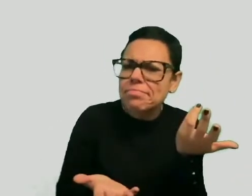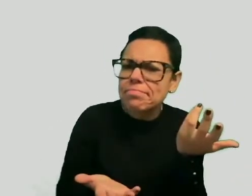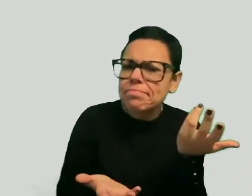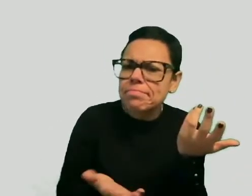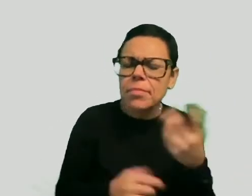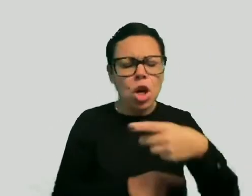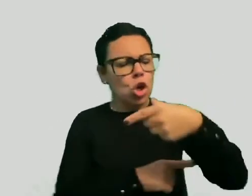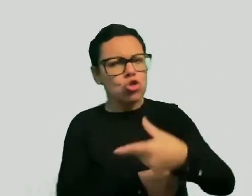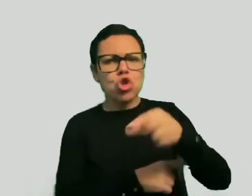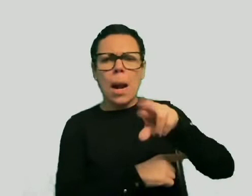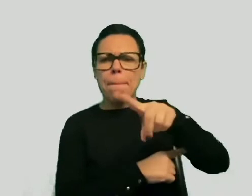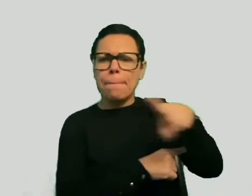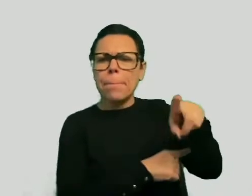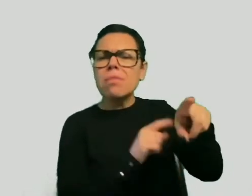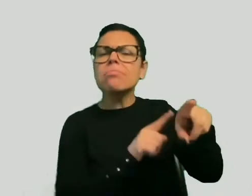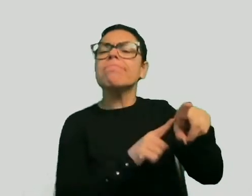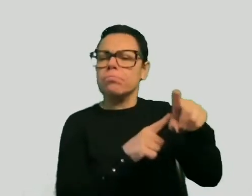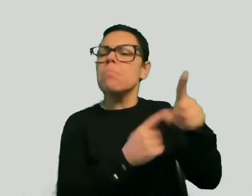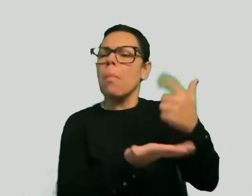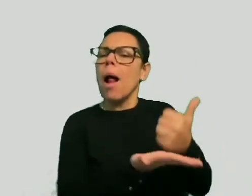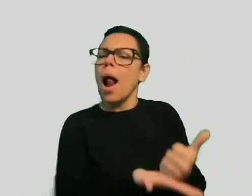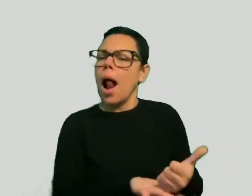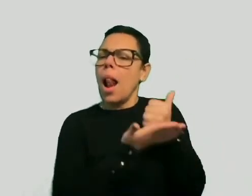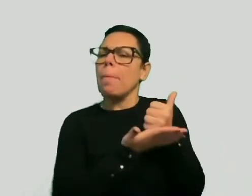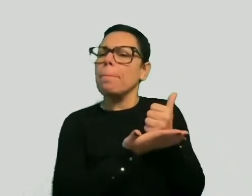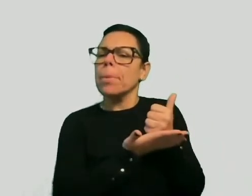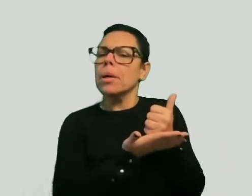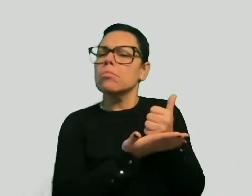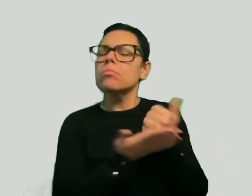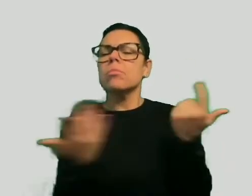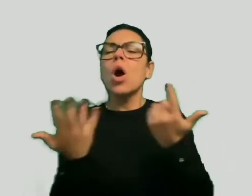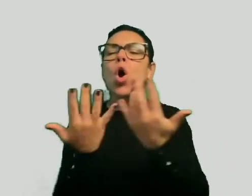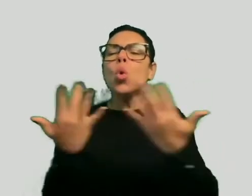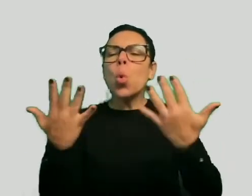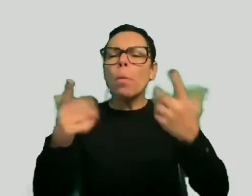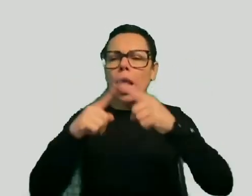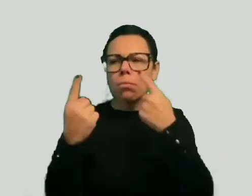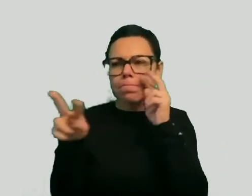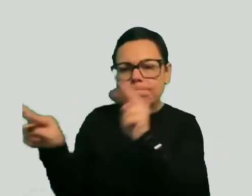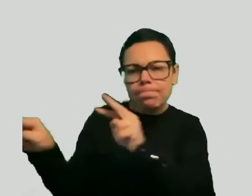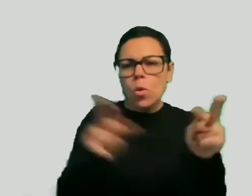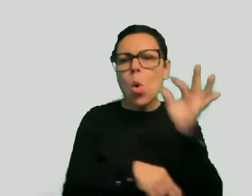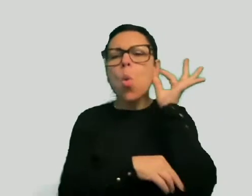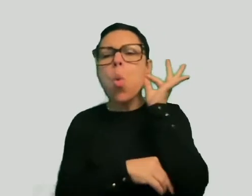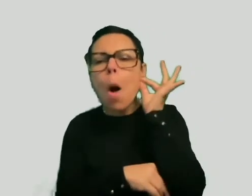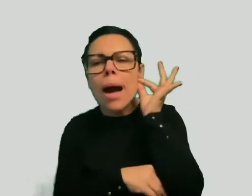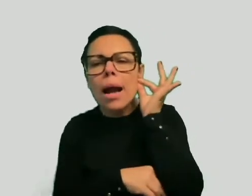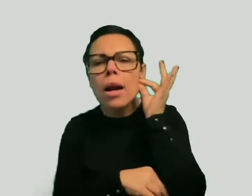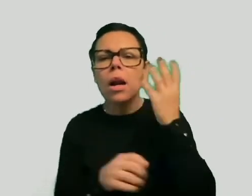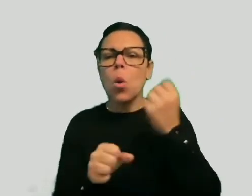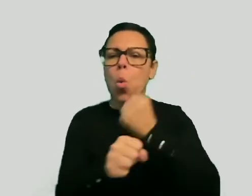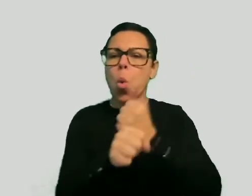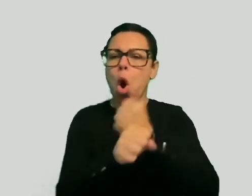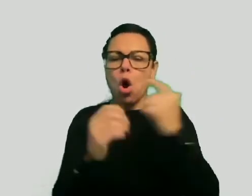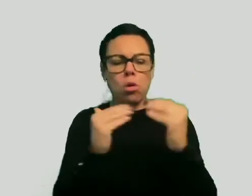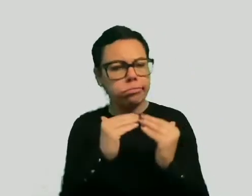raise the number of women in the workforce and create gender balance in sectors where there is a high degree of